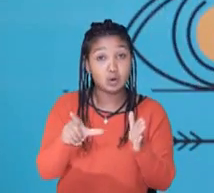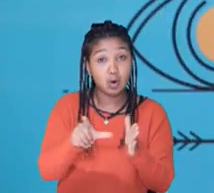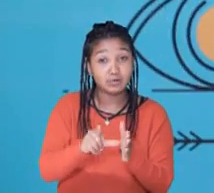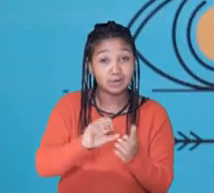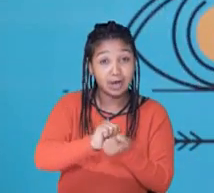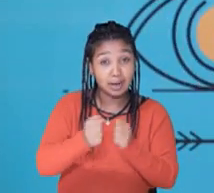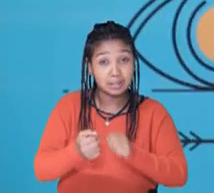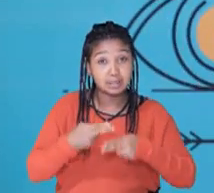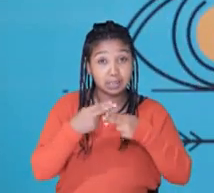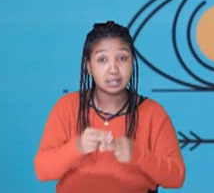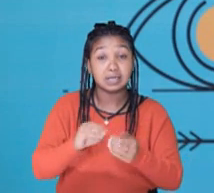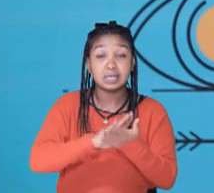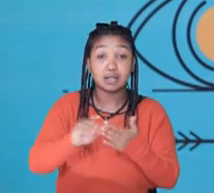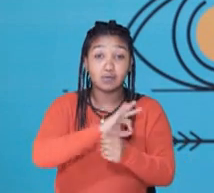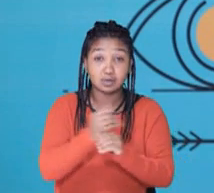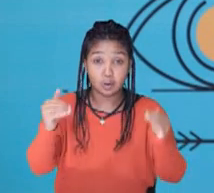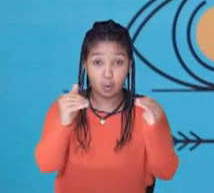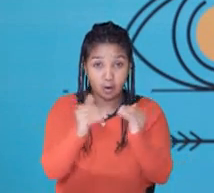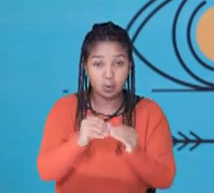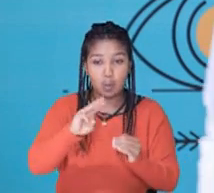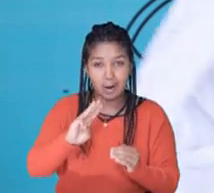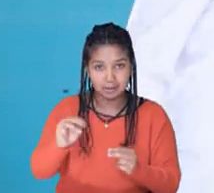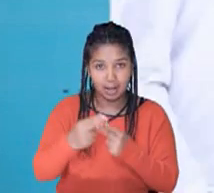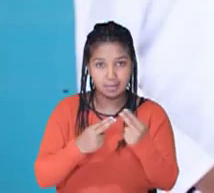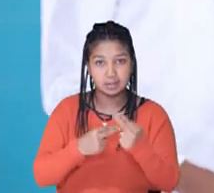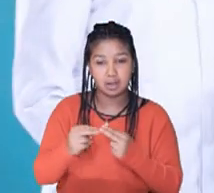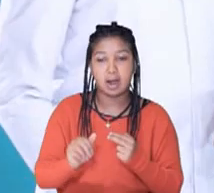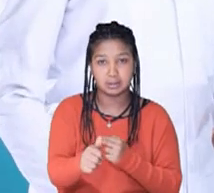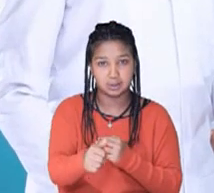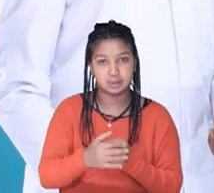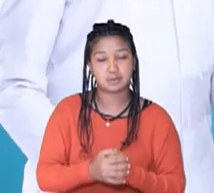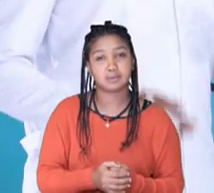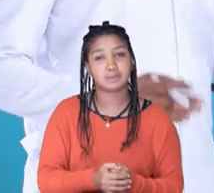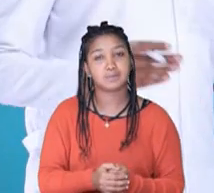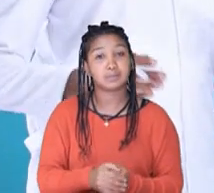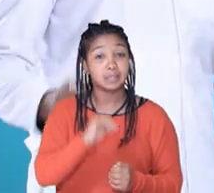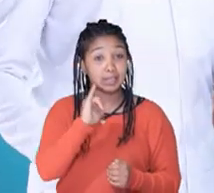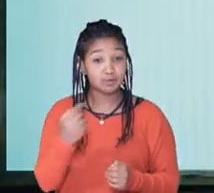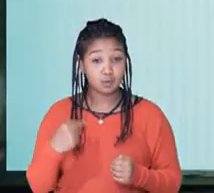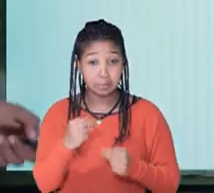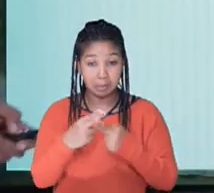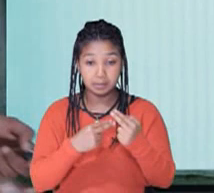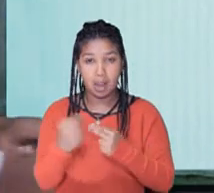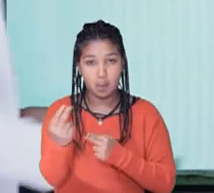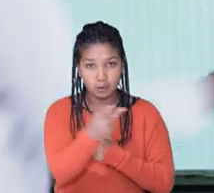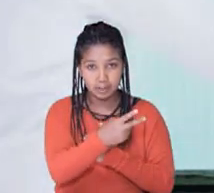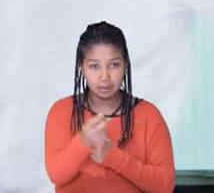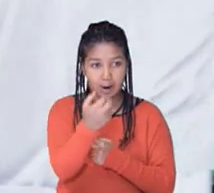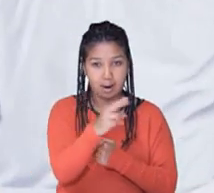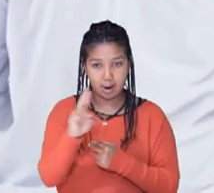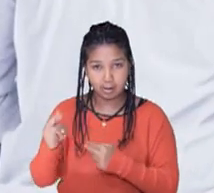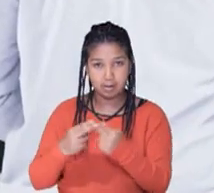states that net force is equals to mass times acceleration. If we multiply both sides by